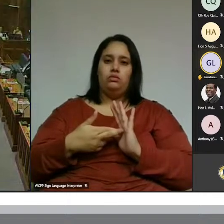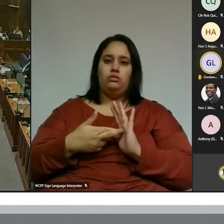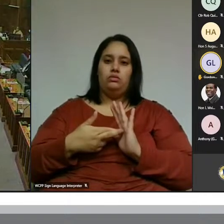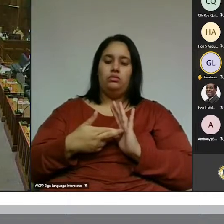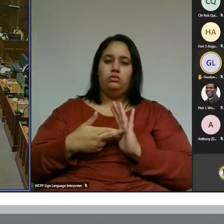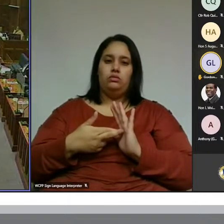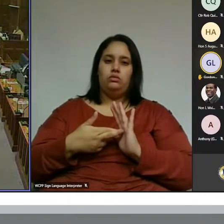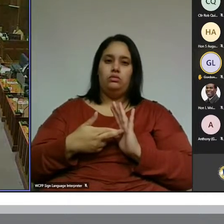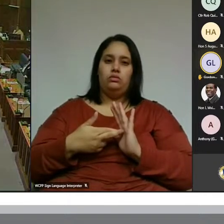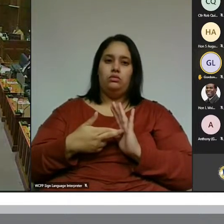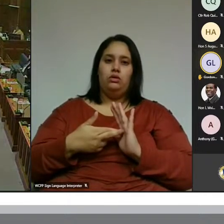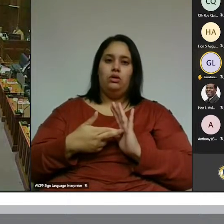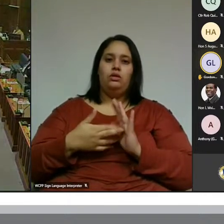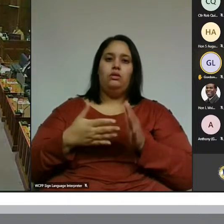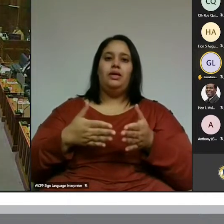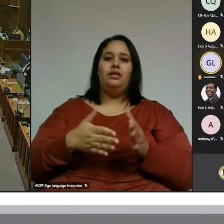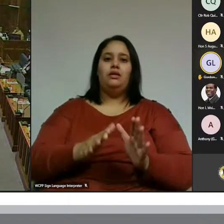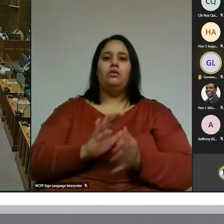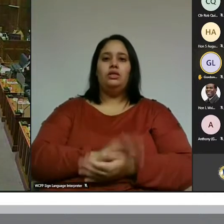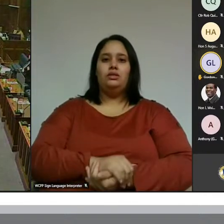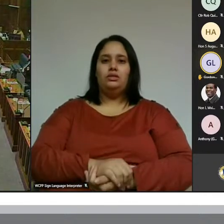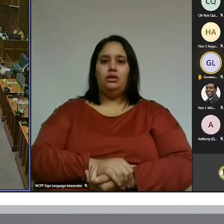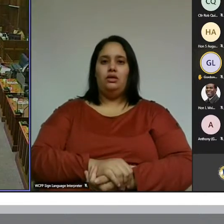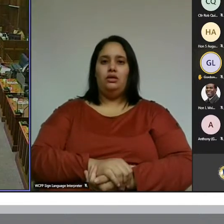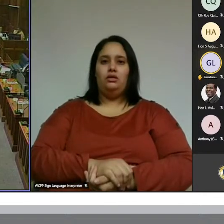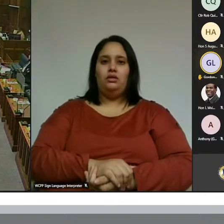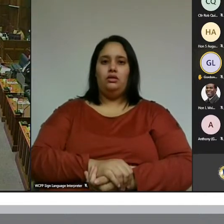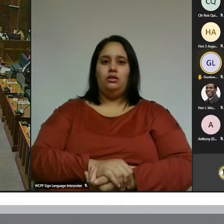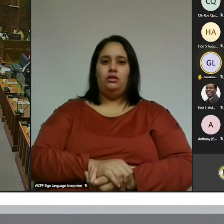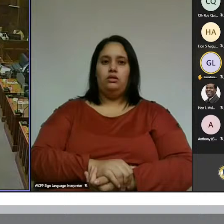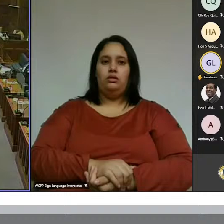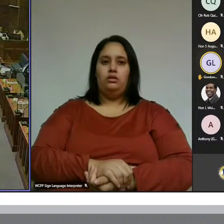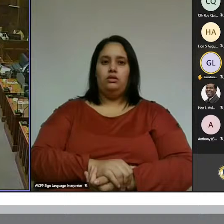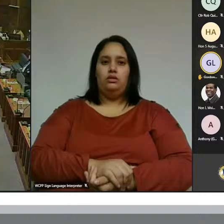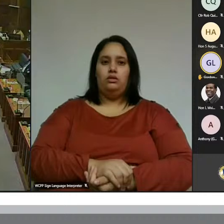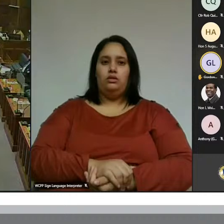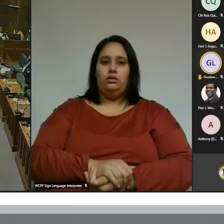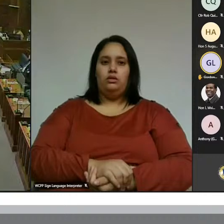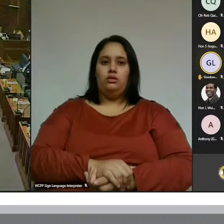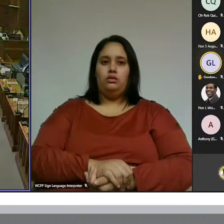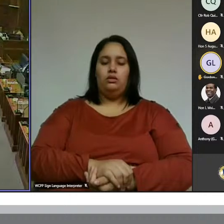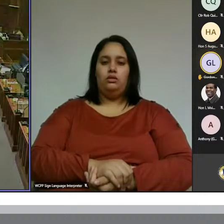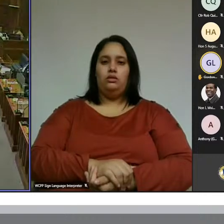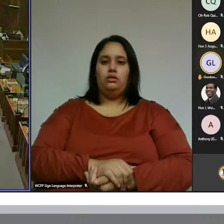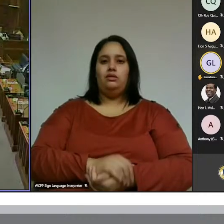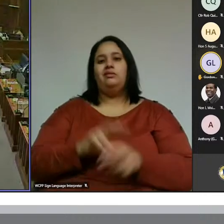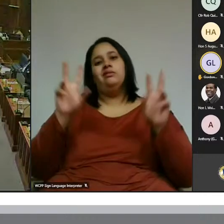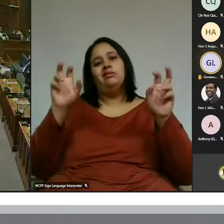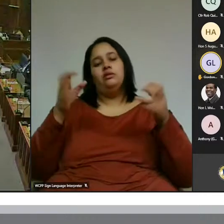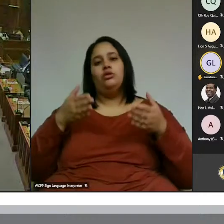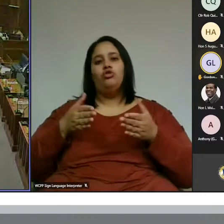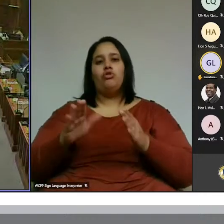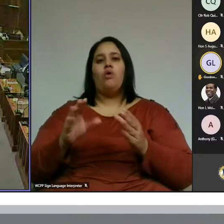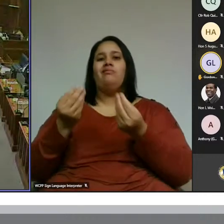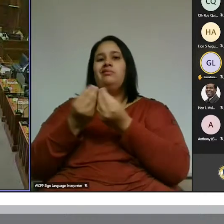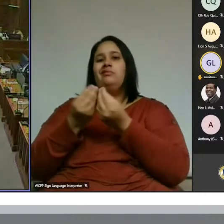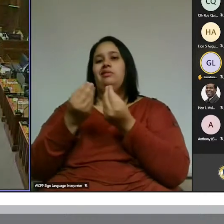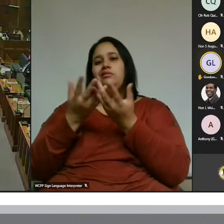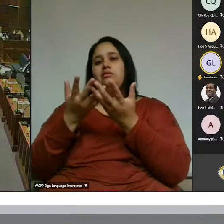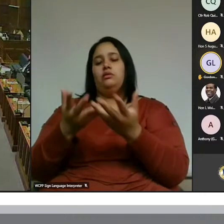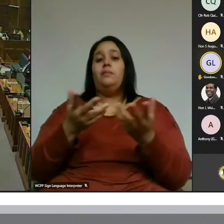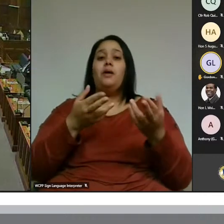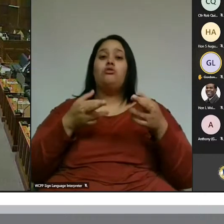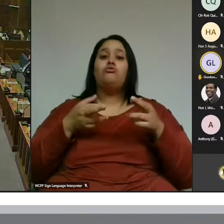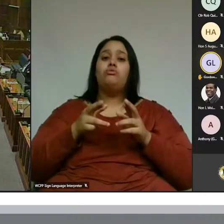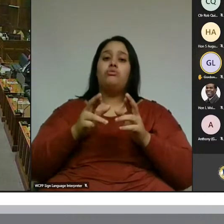of the road. We can call it road furniture, but I think road